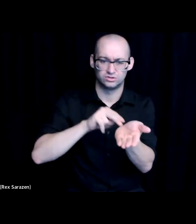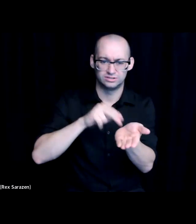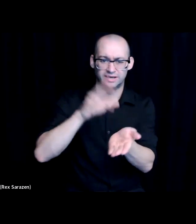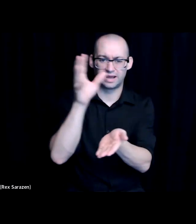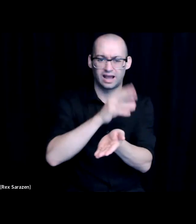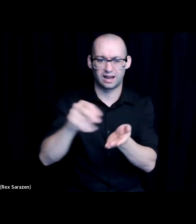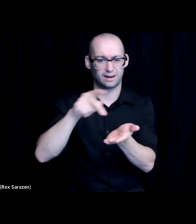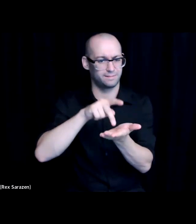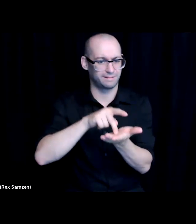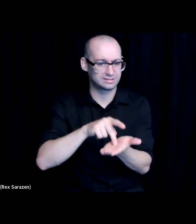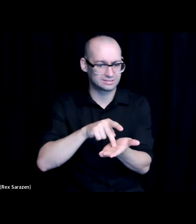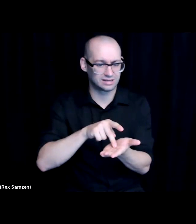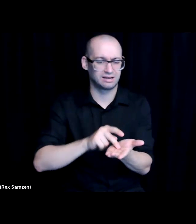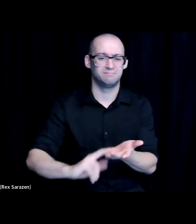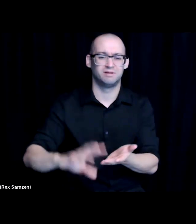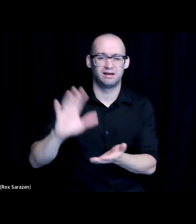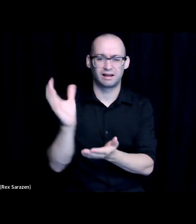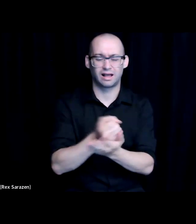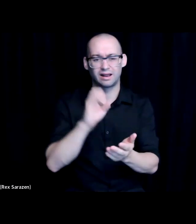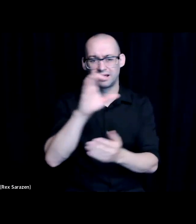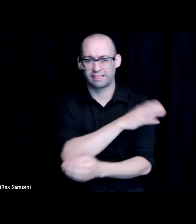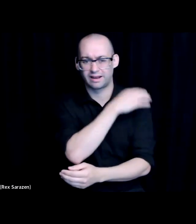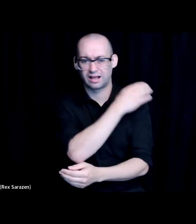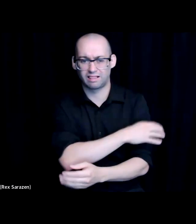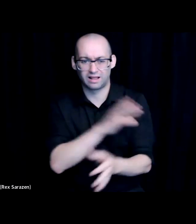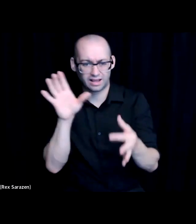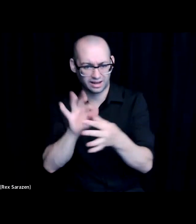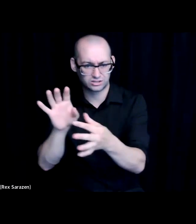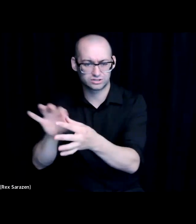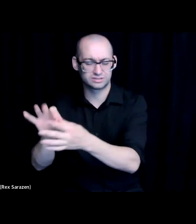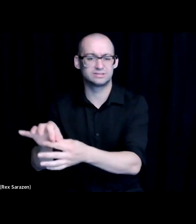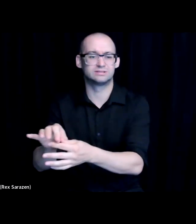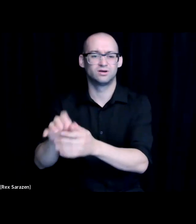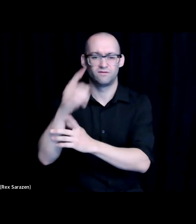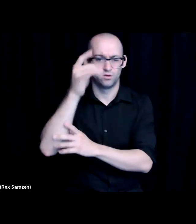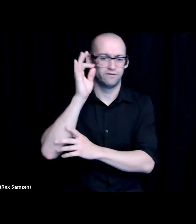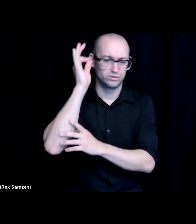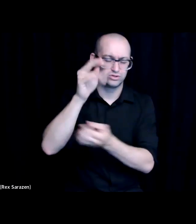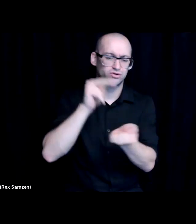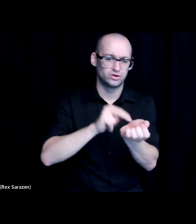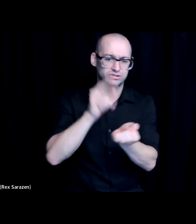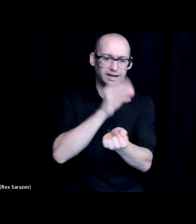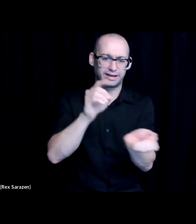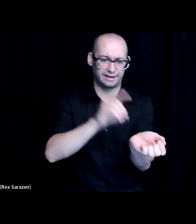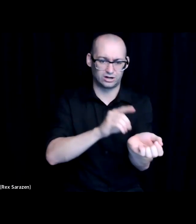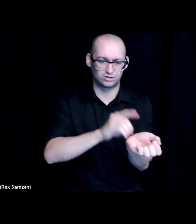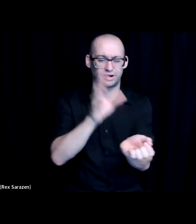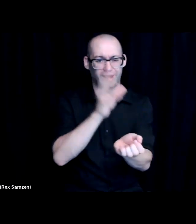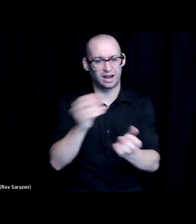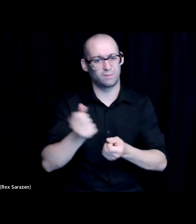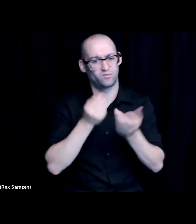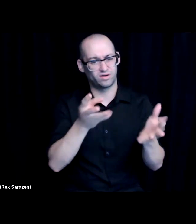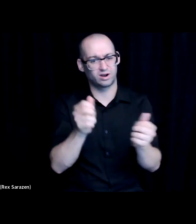medicine, sort of getting some clinical connections for these future nurses and doctors, but as well providing them